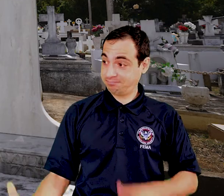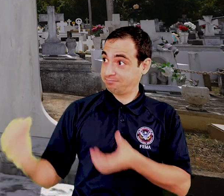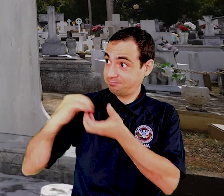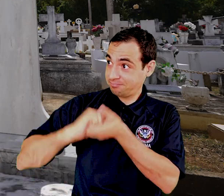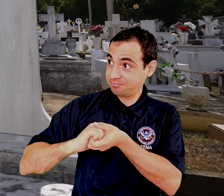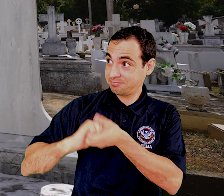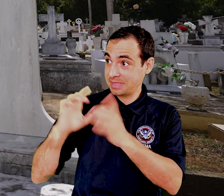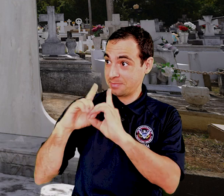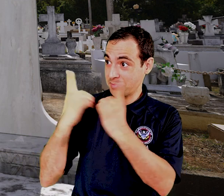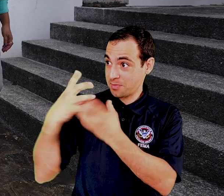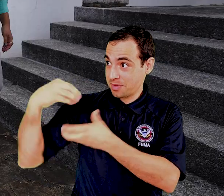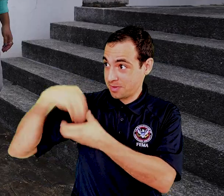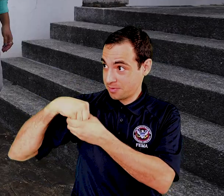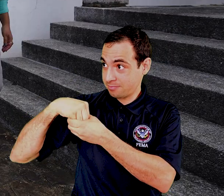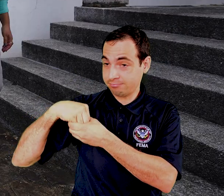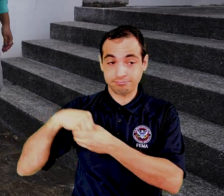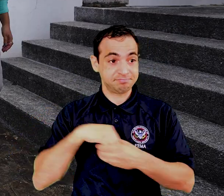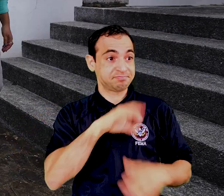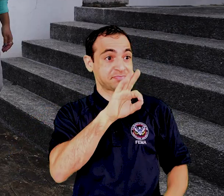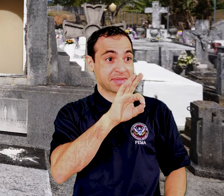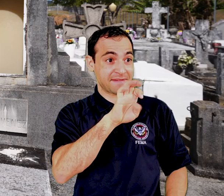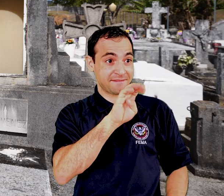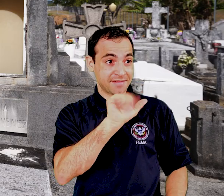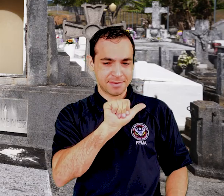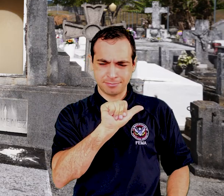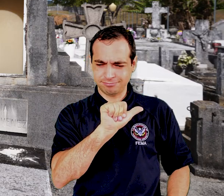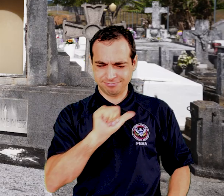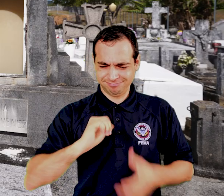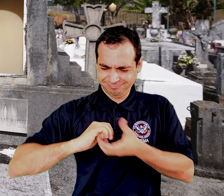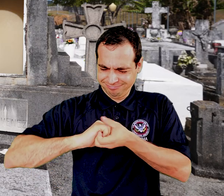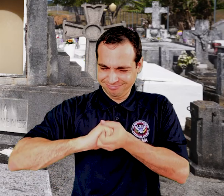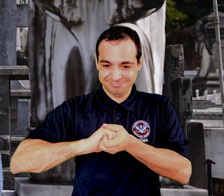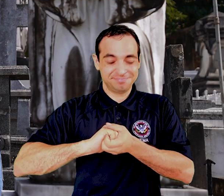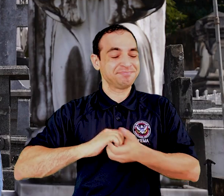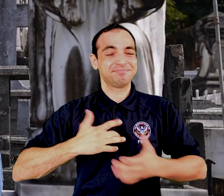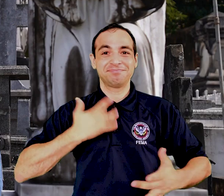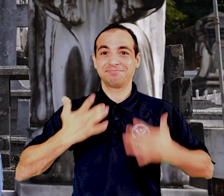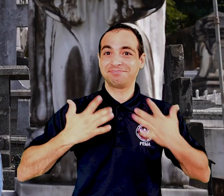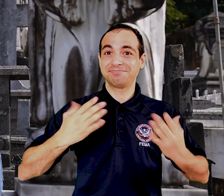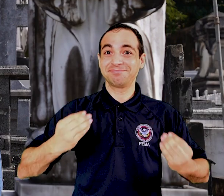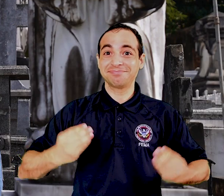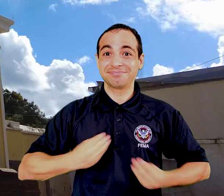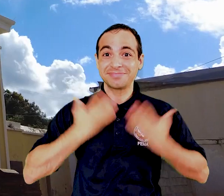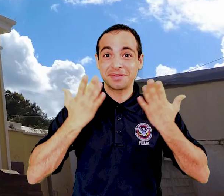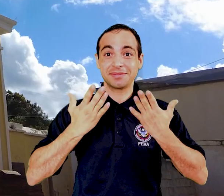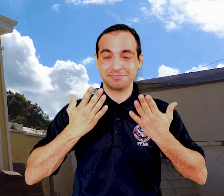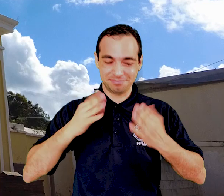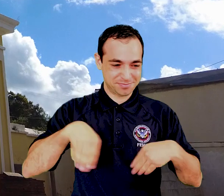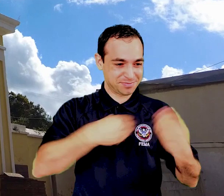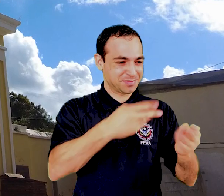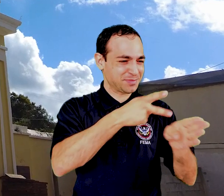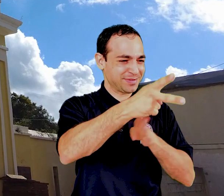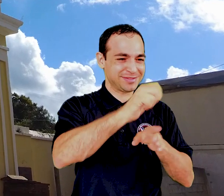we're really excited and happy to have them providing this very professional training here.